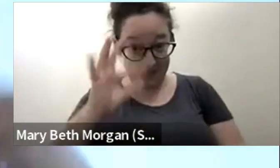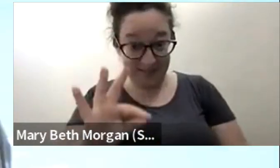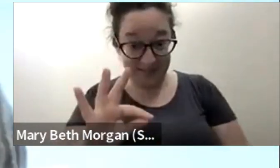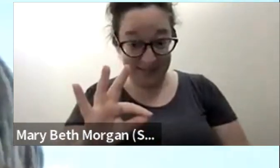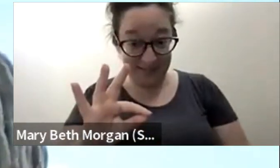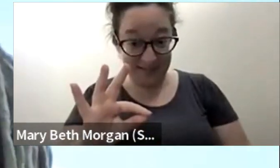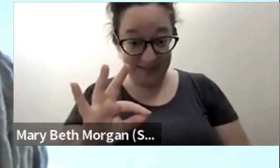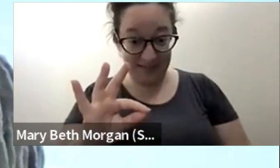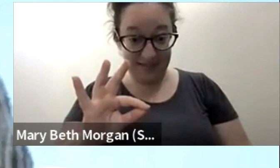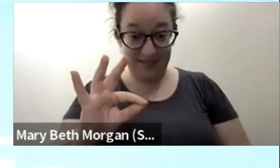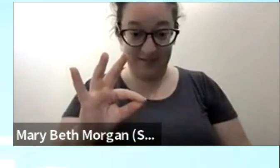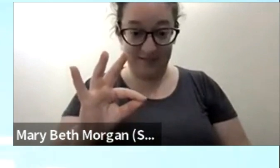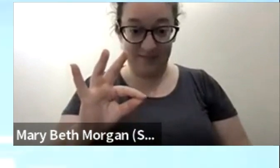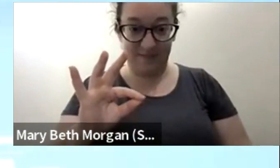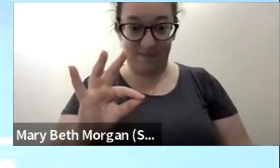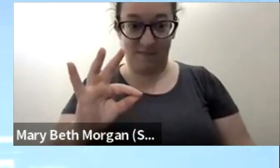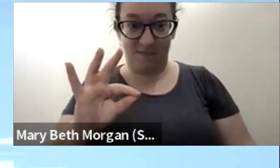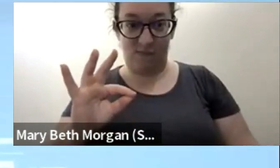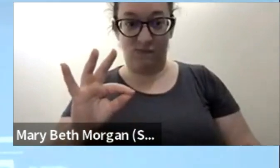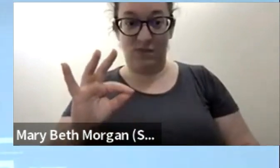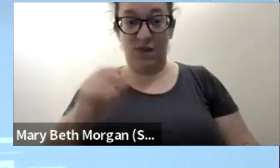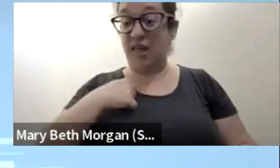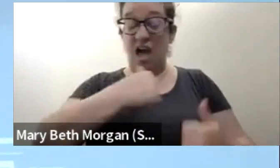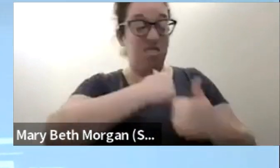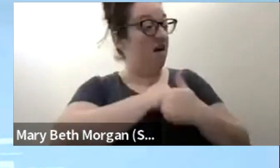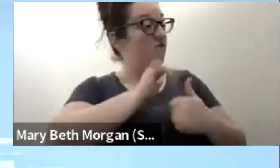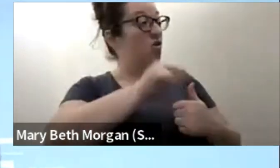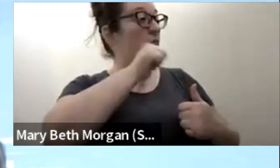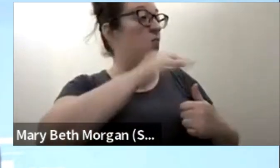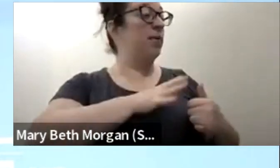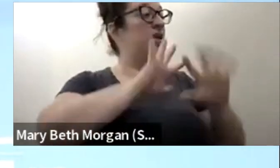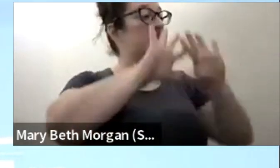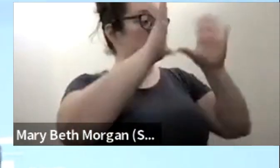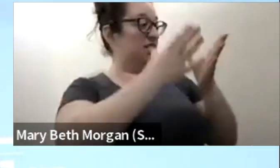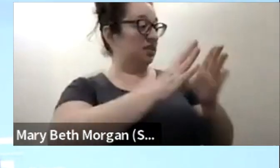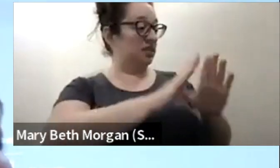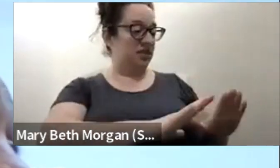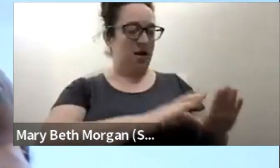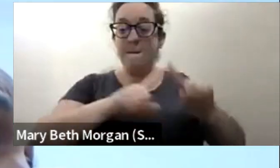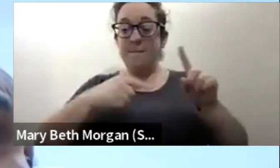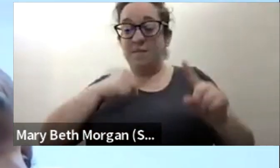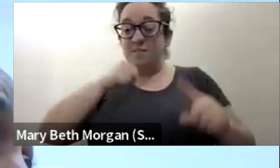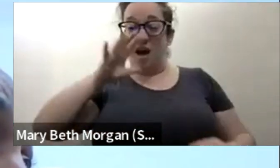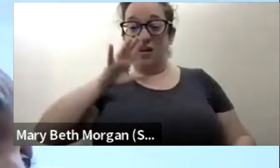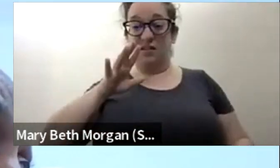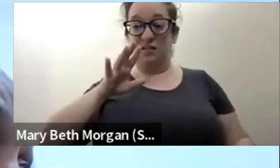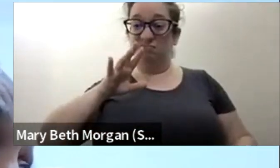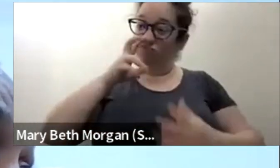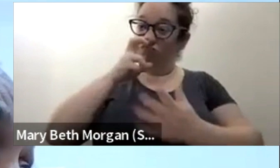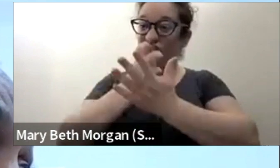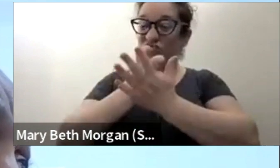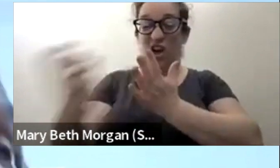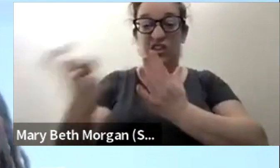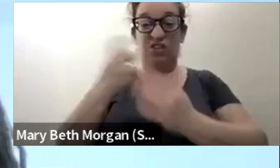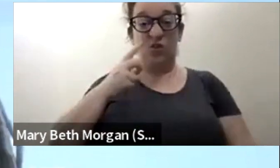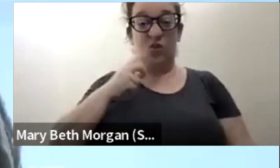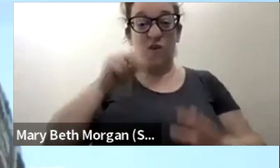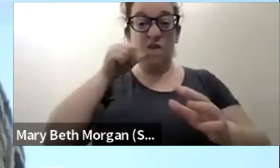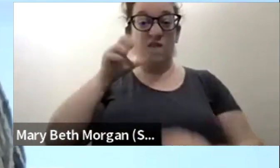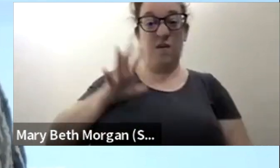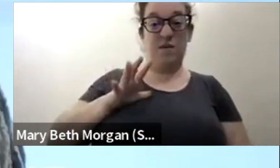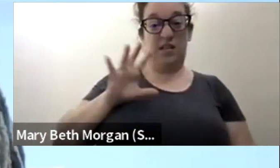me, and I hate that about myself, and I love that you don't have it. You know, and you know, if you're asking your characters to be virtuous, then